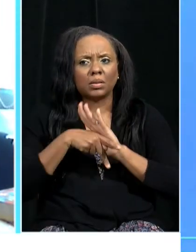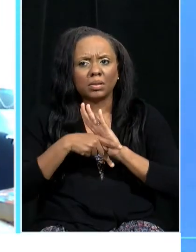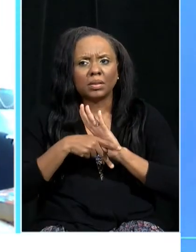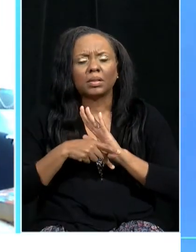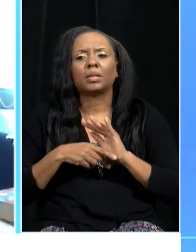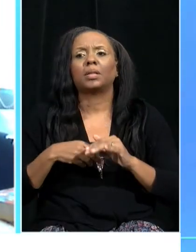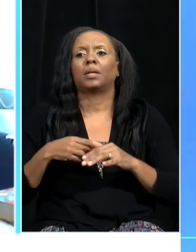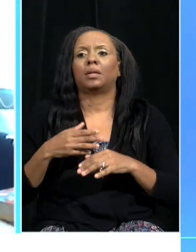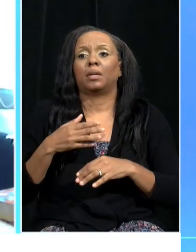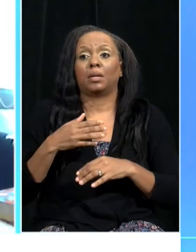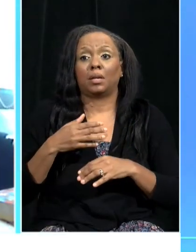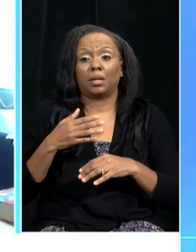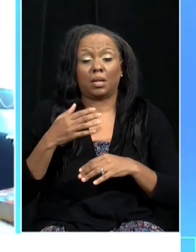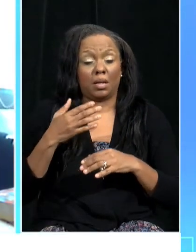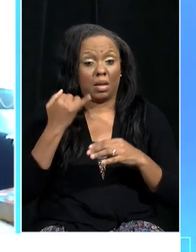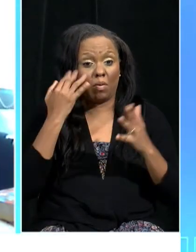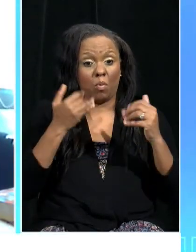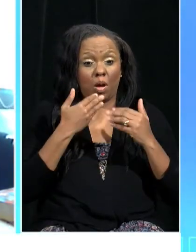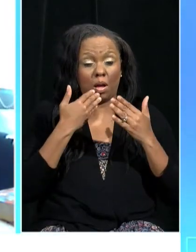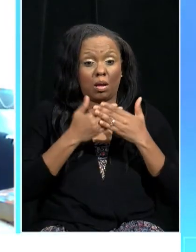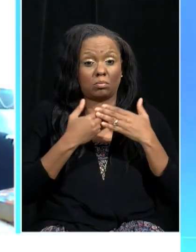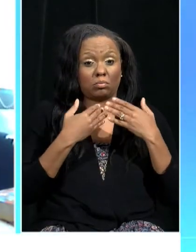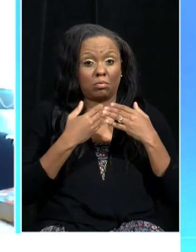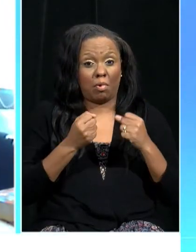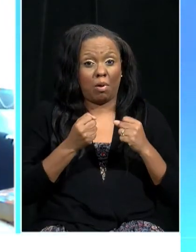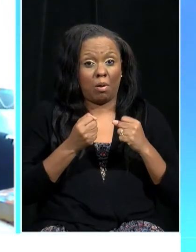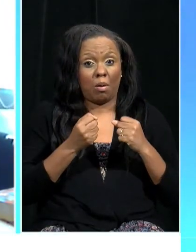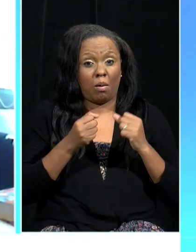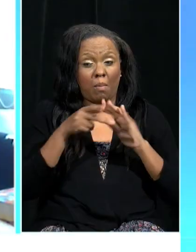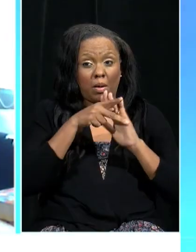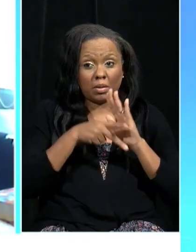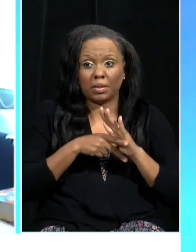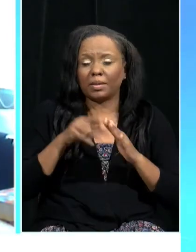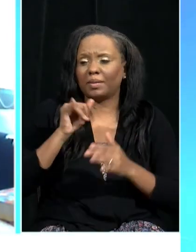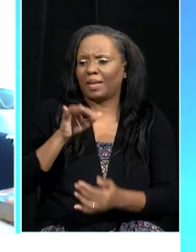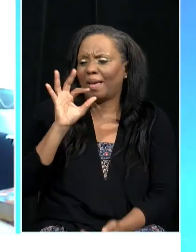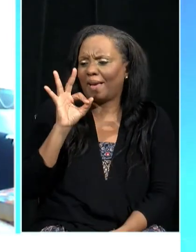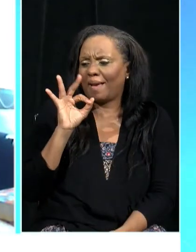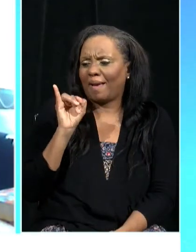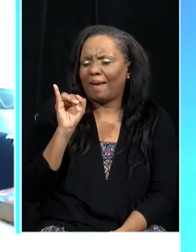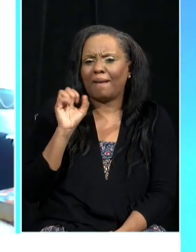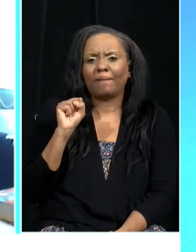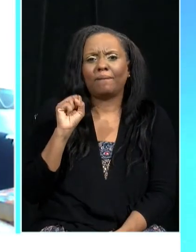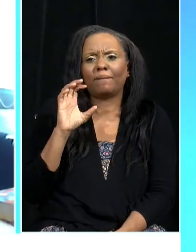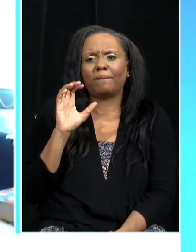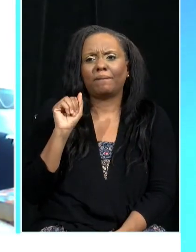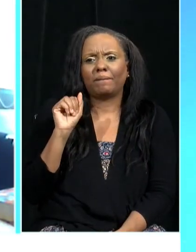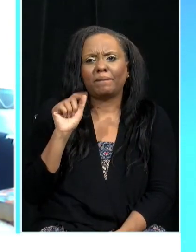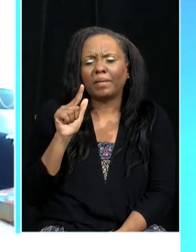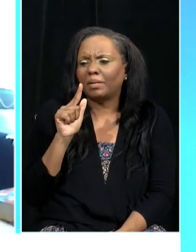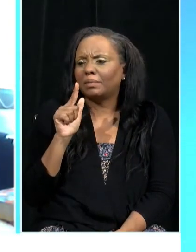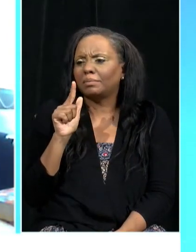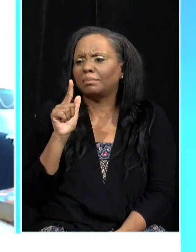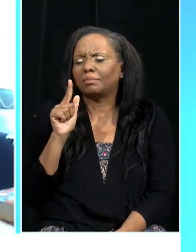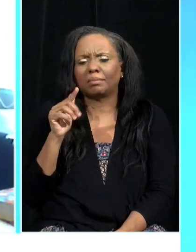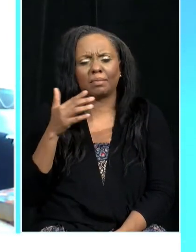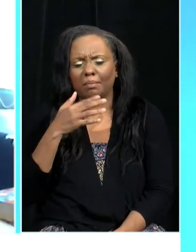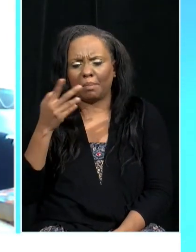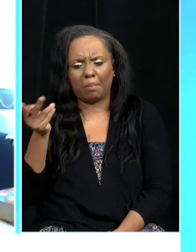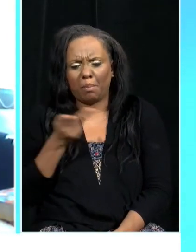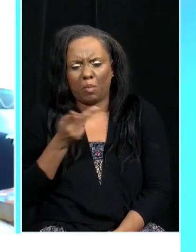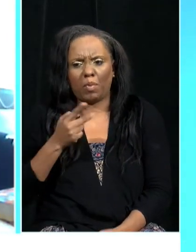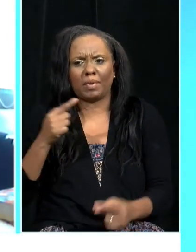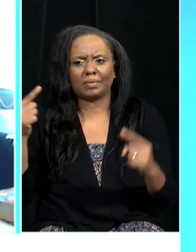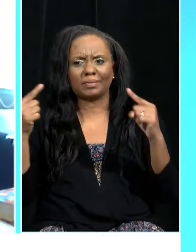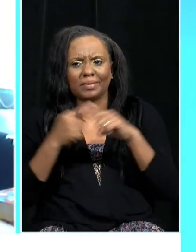surpluses. That doesn't work. And this notion, this simplistic notion that of running a fiscal deficit is bad, running a fiscal surplus